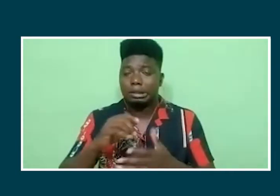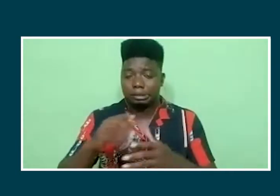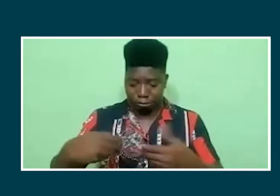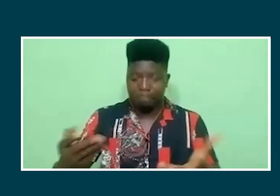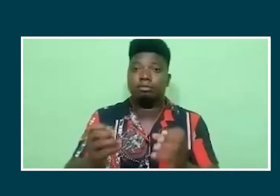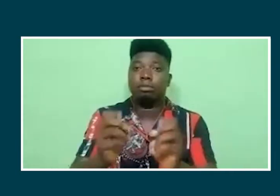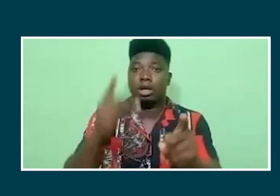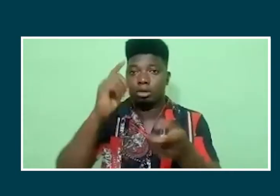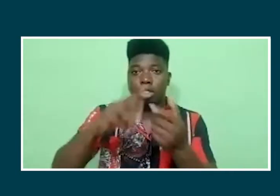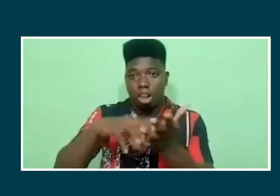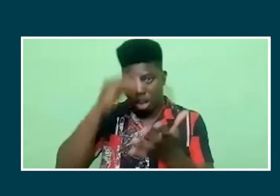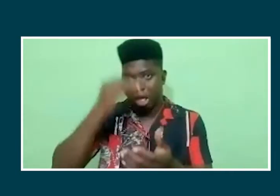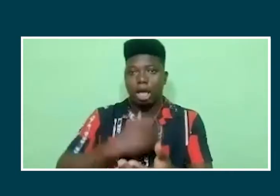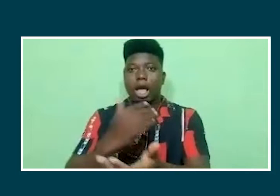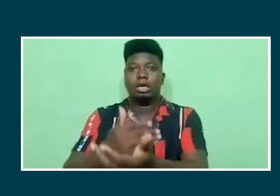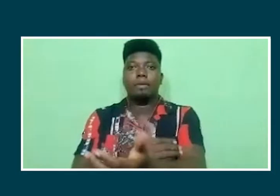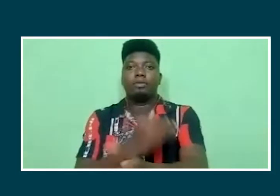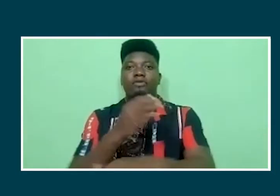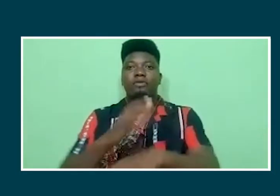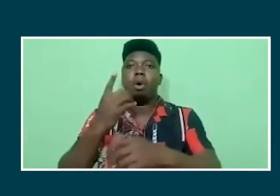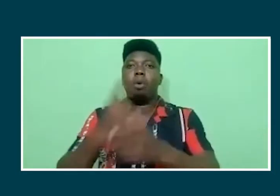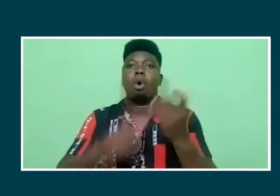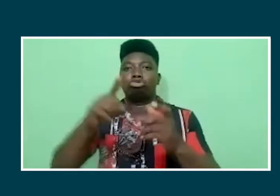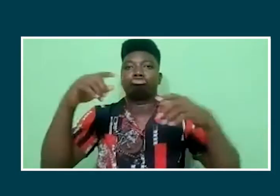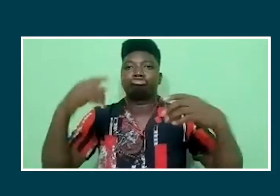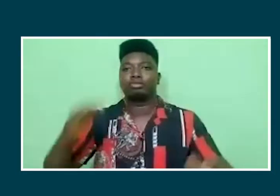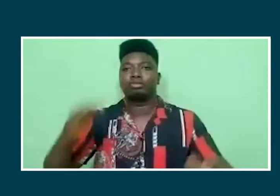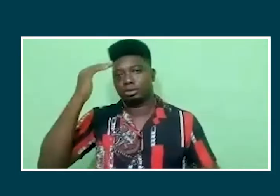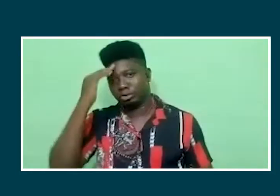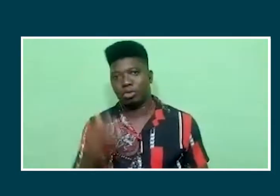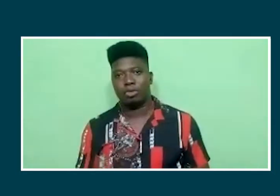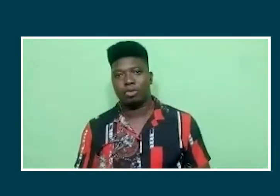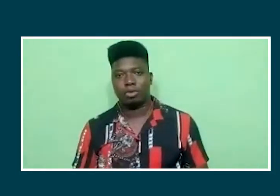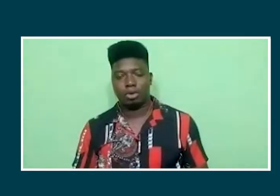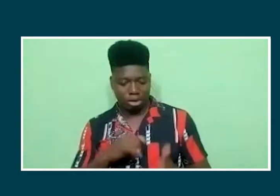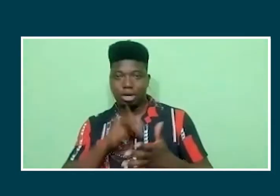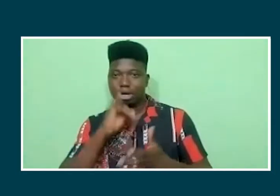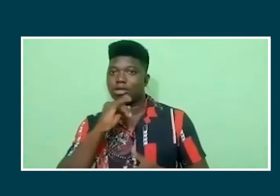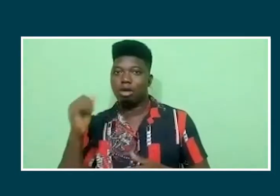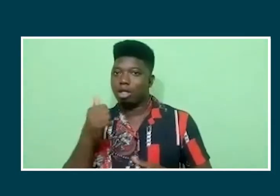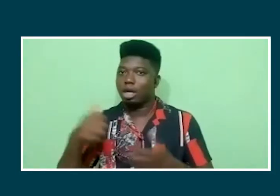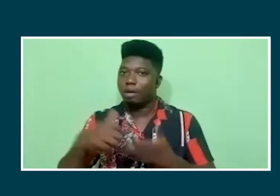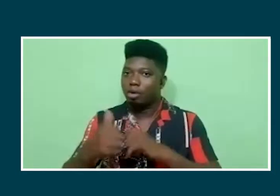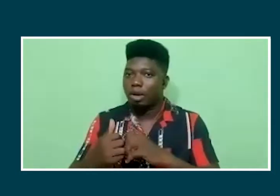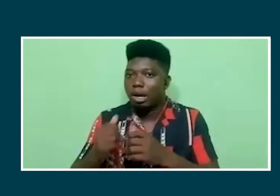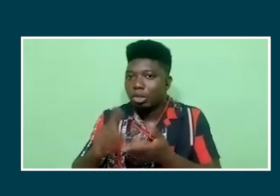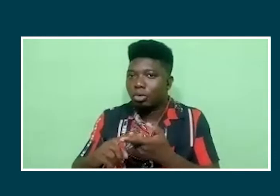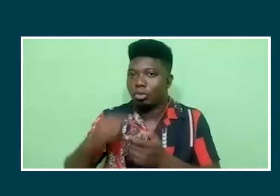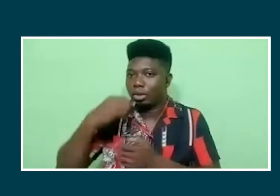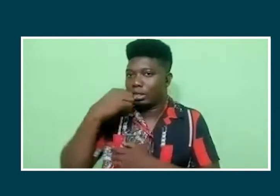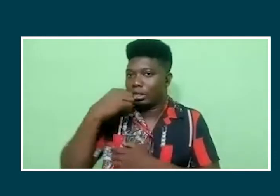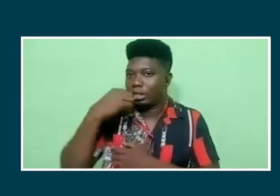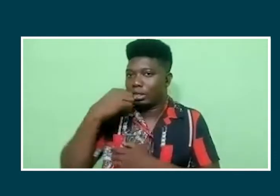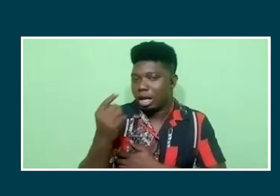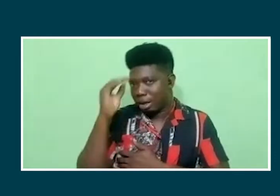you already know. It's not a problem to tell men to be men, but they need to be